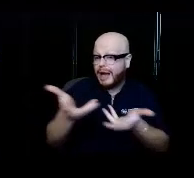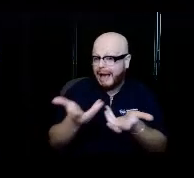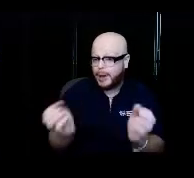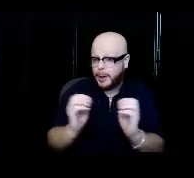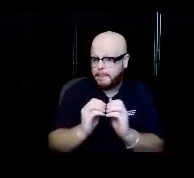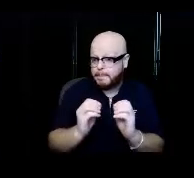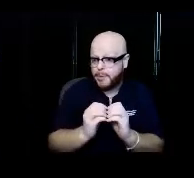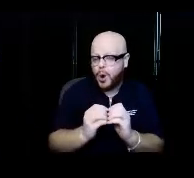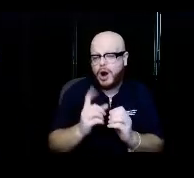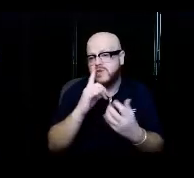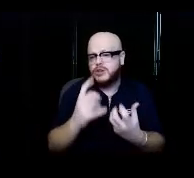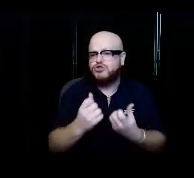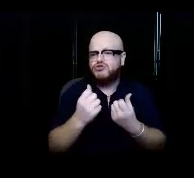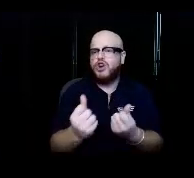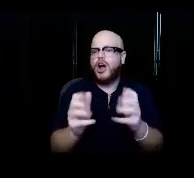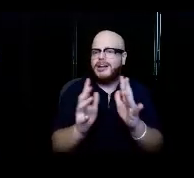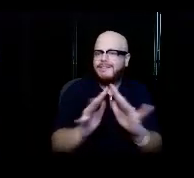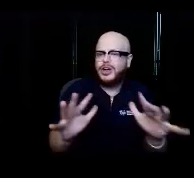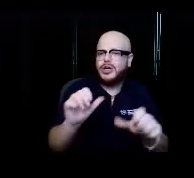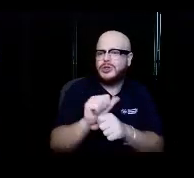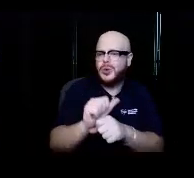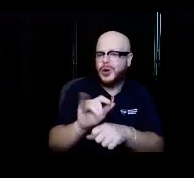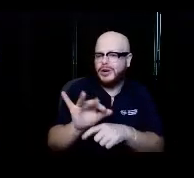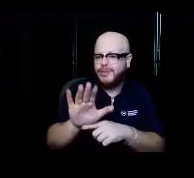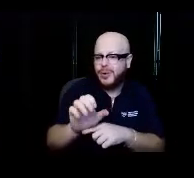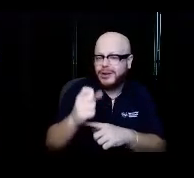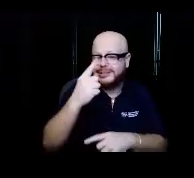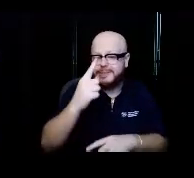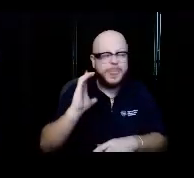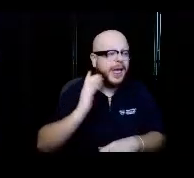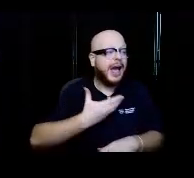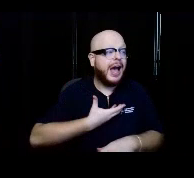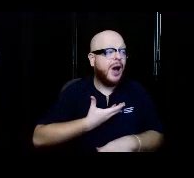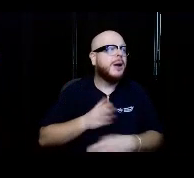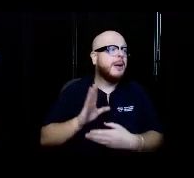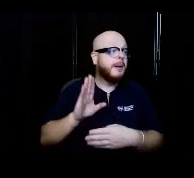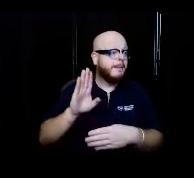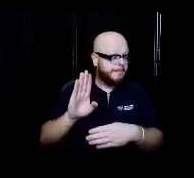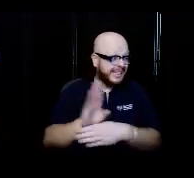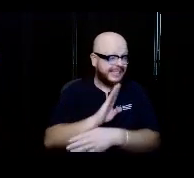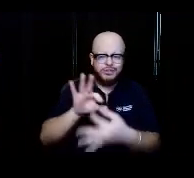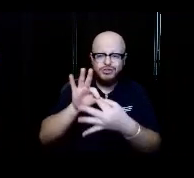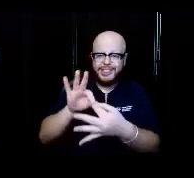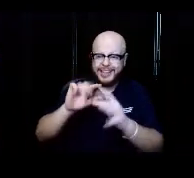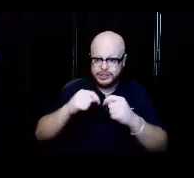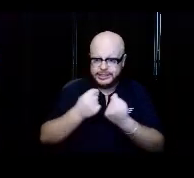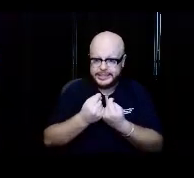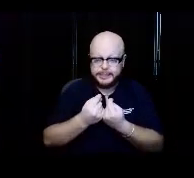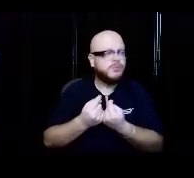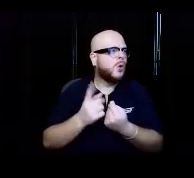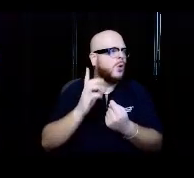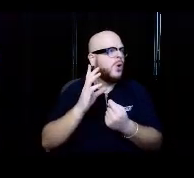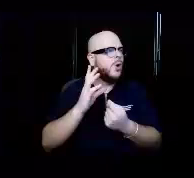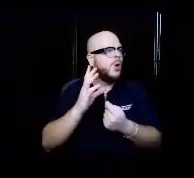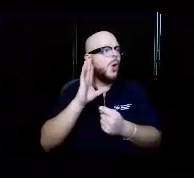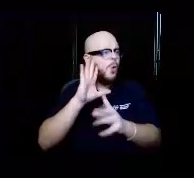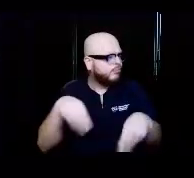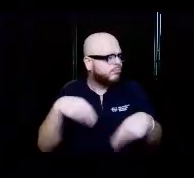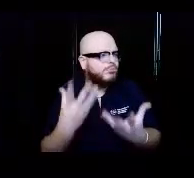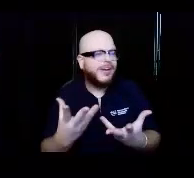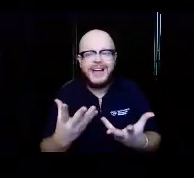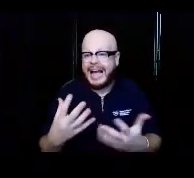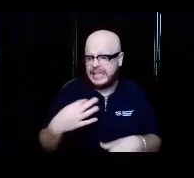our business relations team provides a range of no-cost services and resources, including candidate sourcing to help employers find qualified